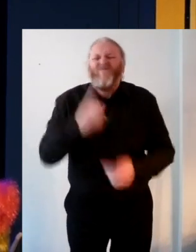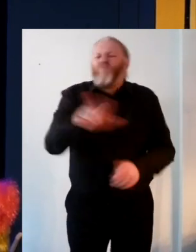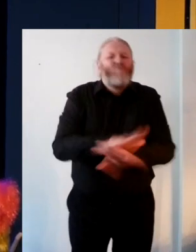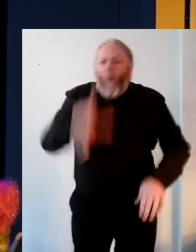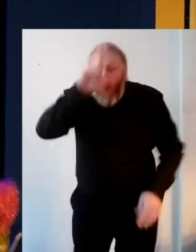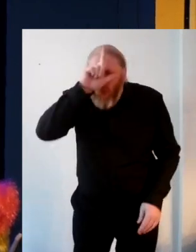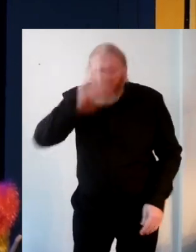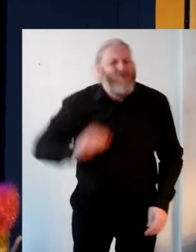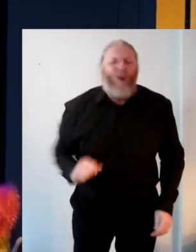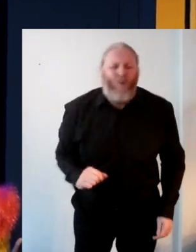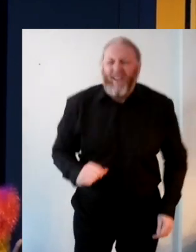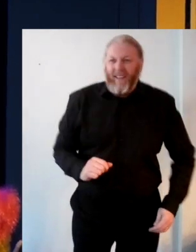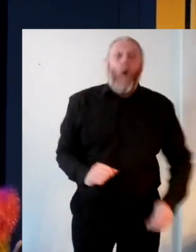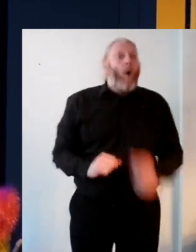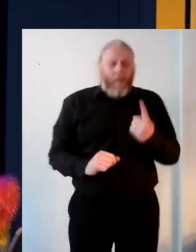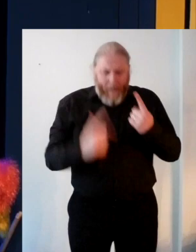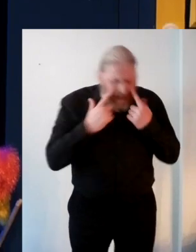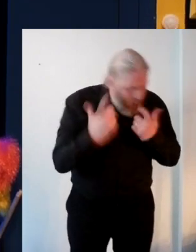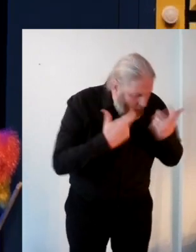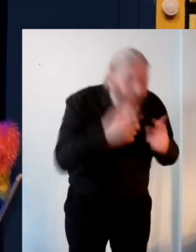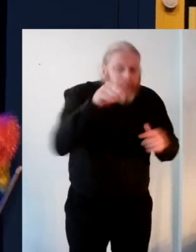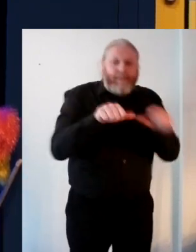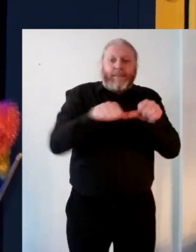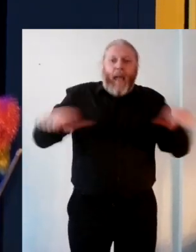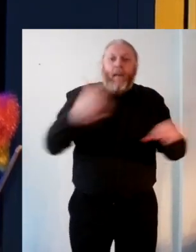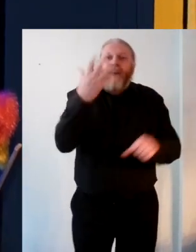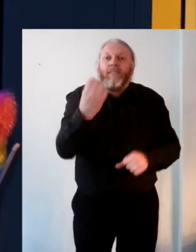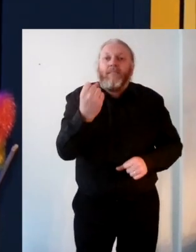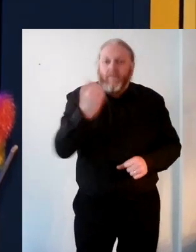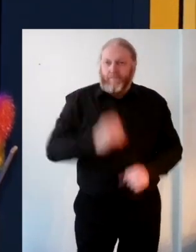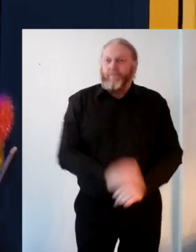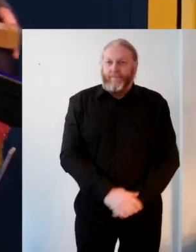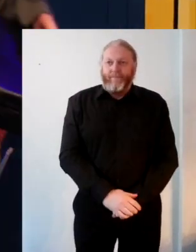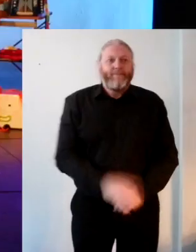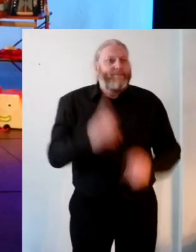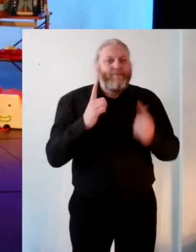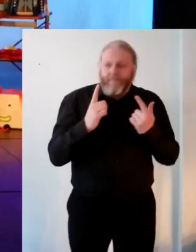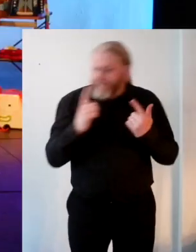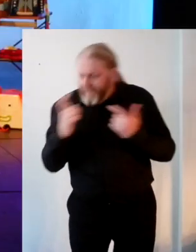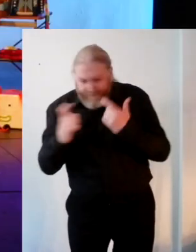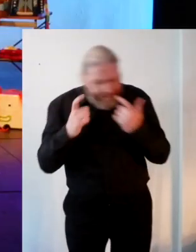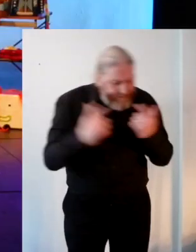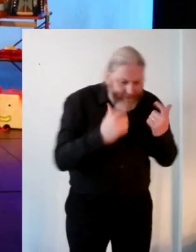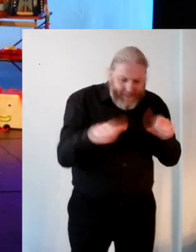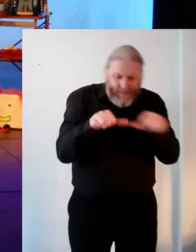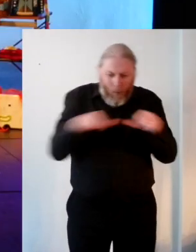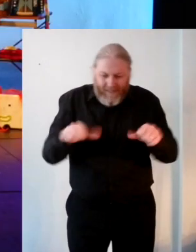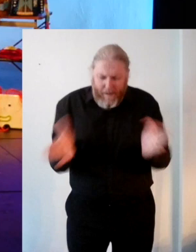loser. Right. Let's see. Ah, there's the tape. Right. So now, tape it